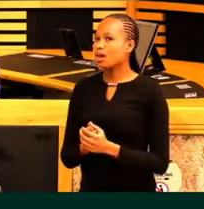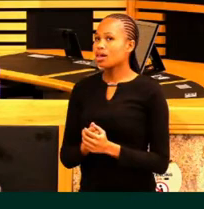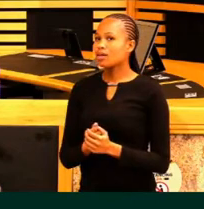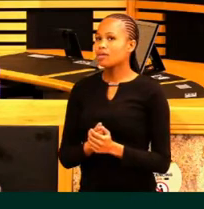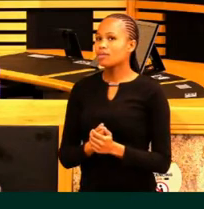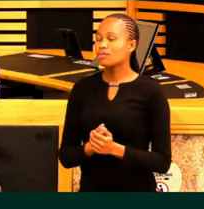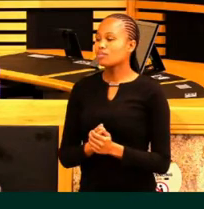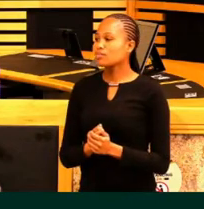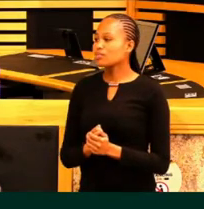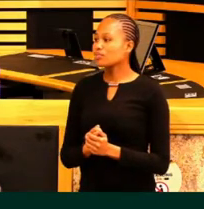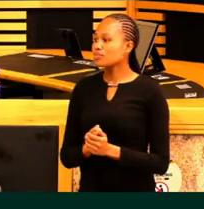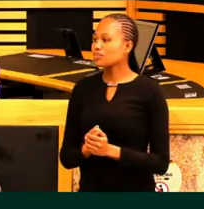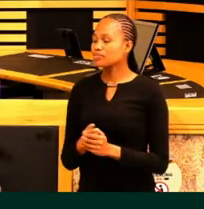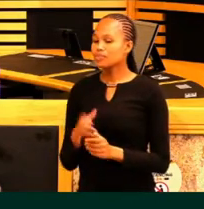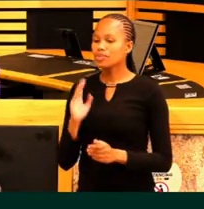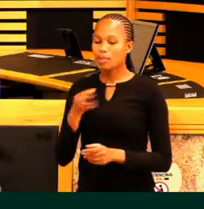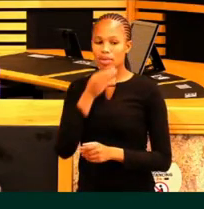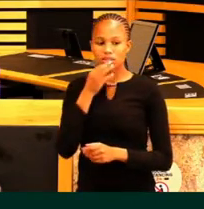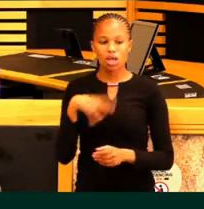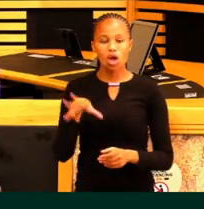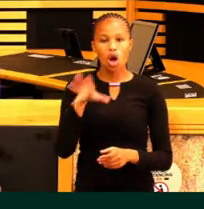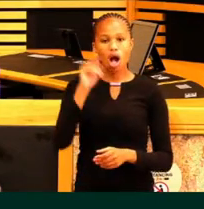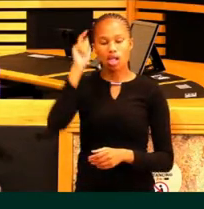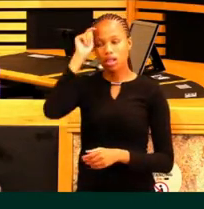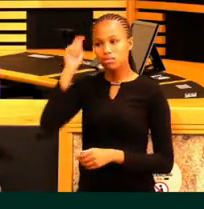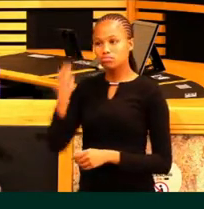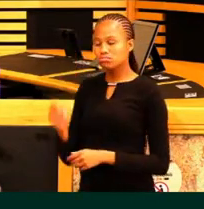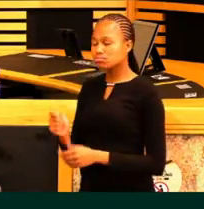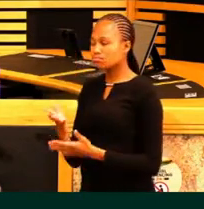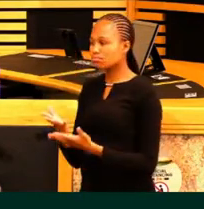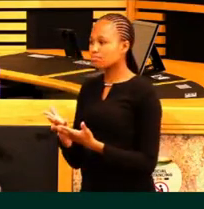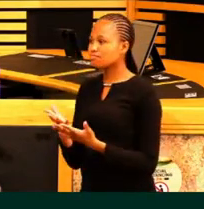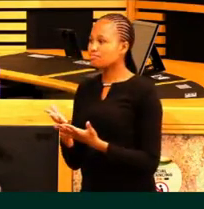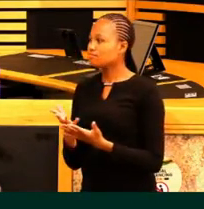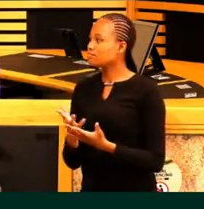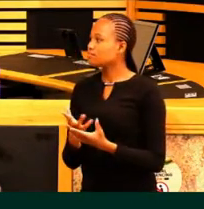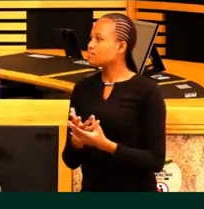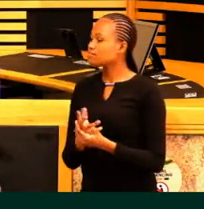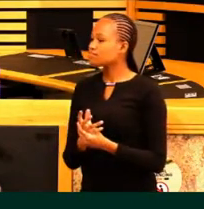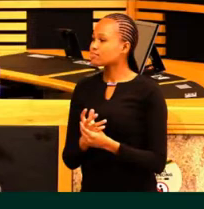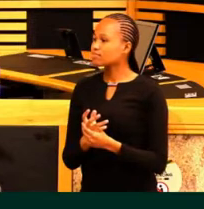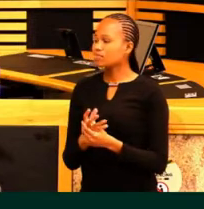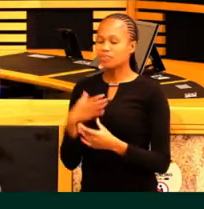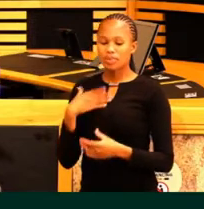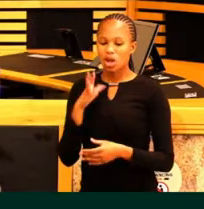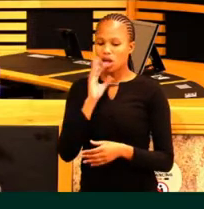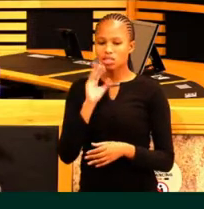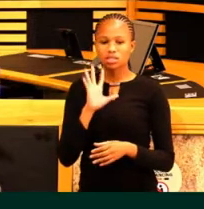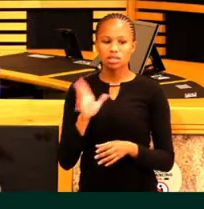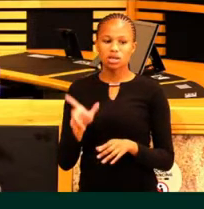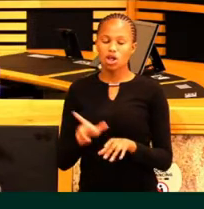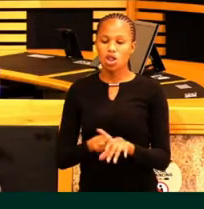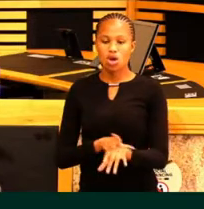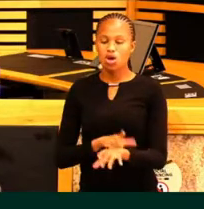and mandity all protocol observed um and this is